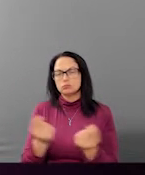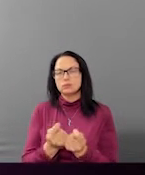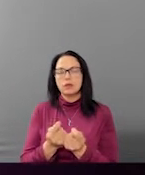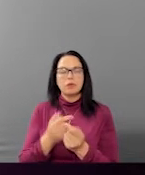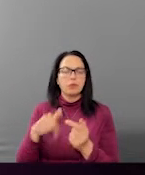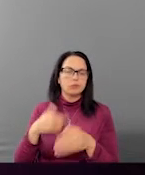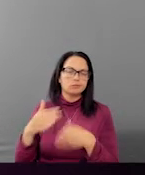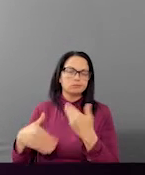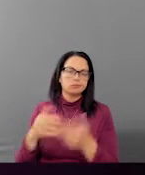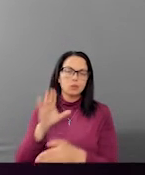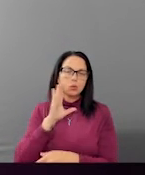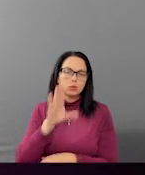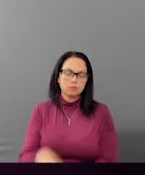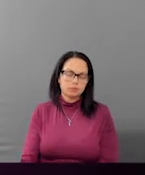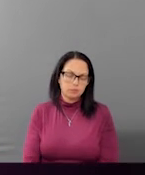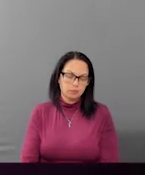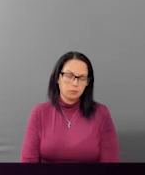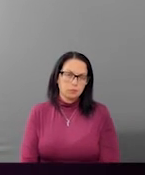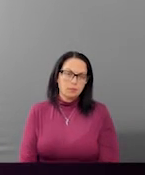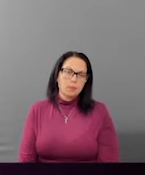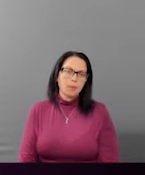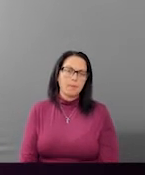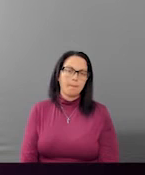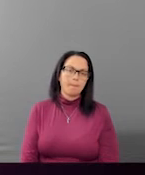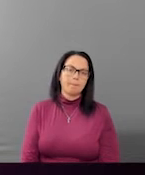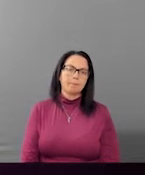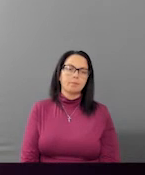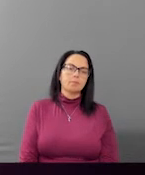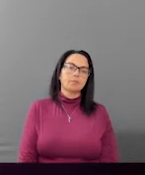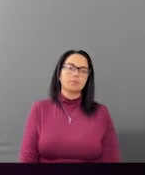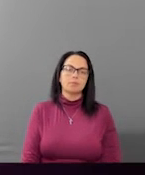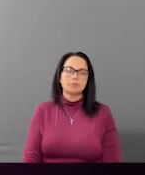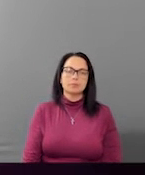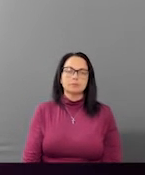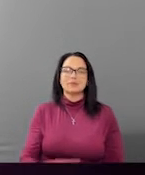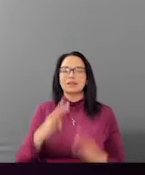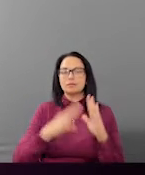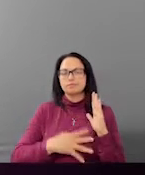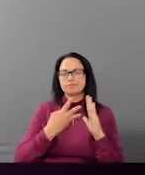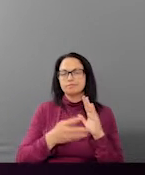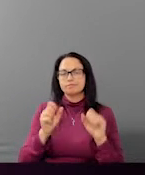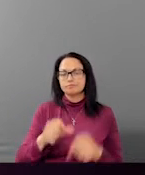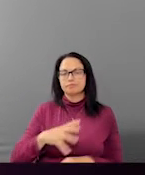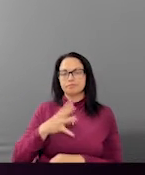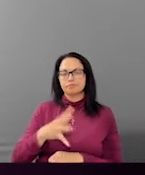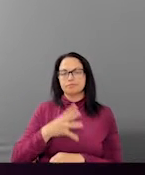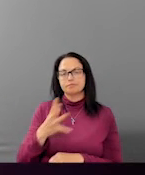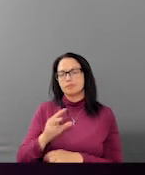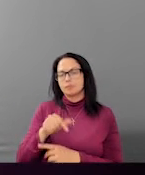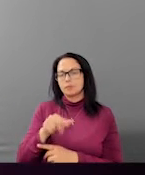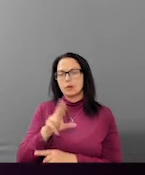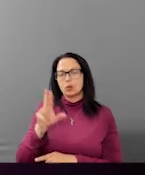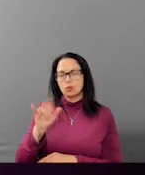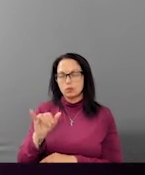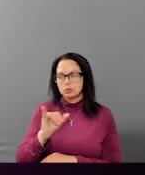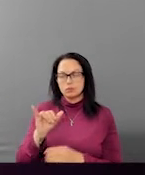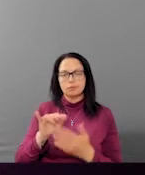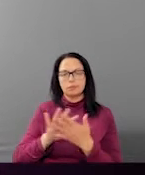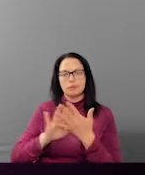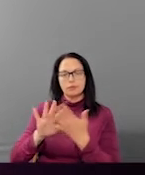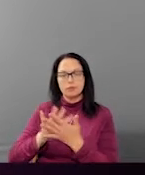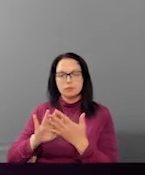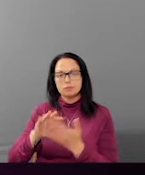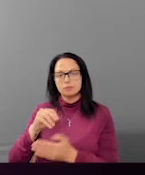processes. Now, with the graph, it allows you to do much more sophisticated queries and do things like filtering,